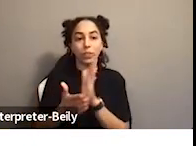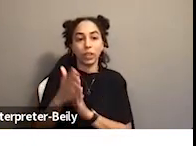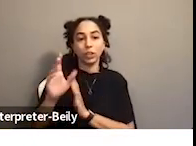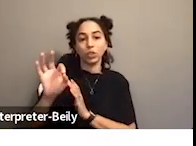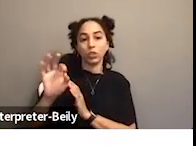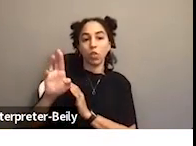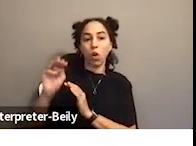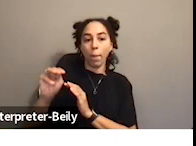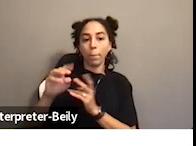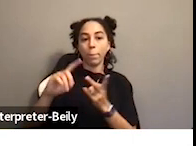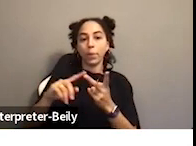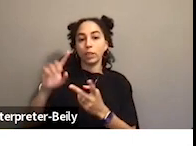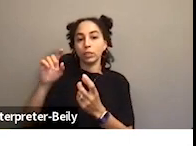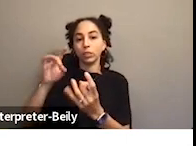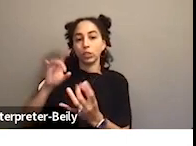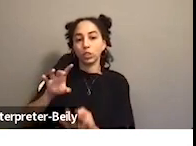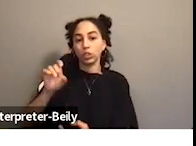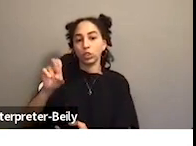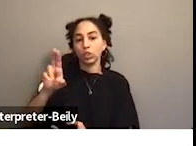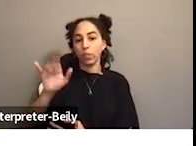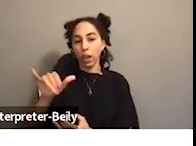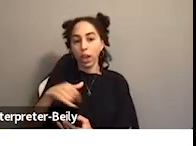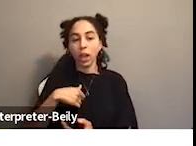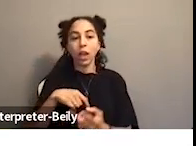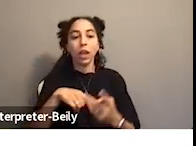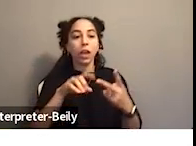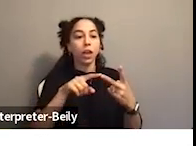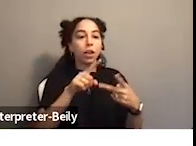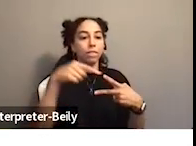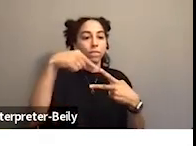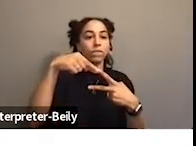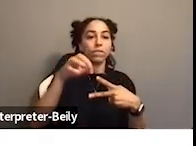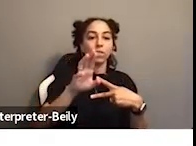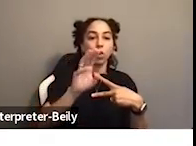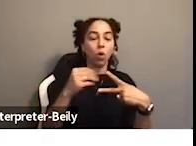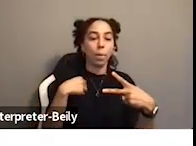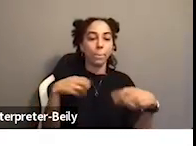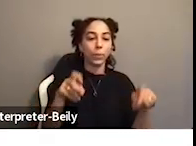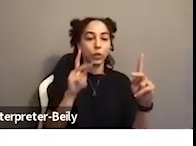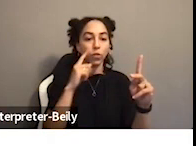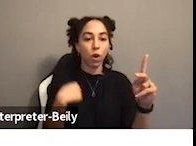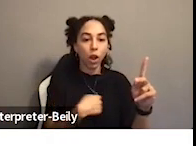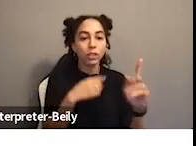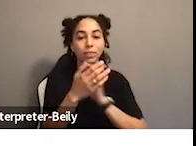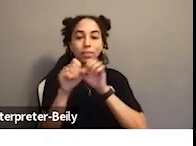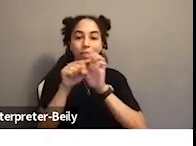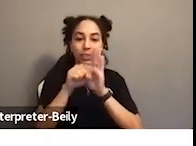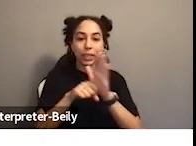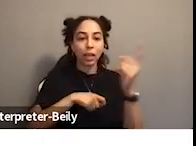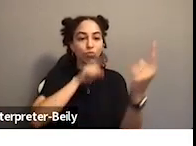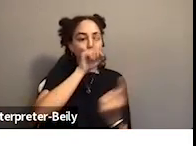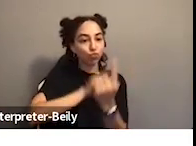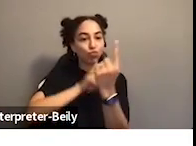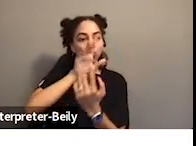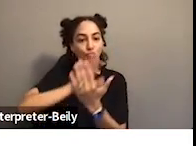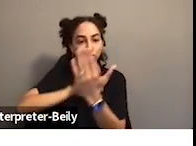DSP Survey. The DSP Forum in December and January was an opportunity for us to go around the state face-to-face, meet